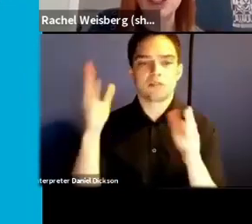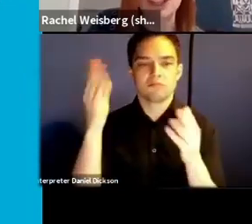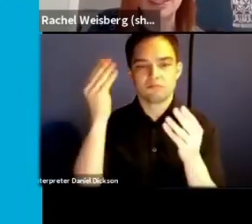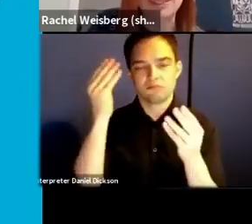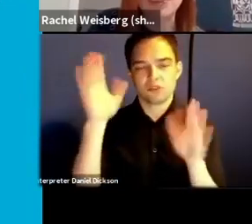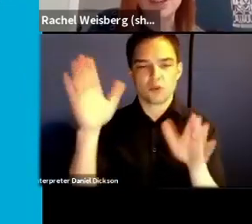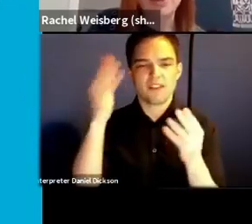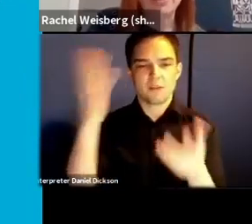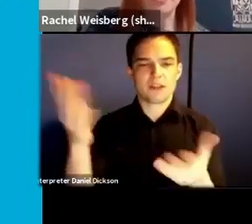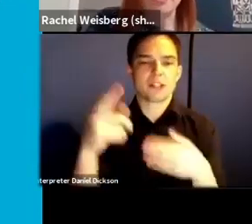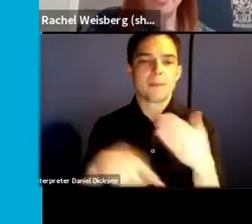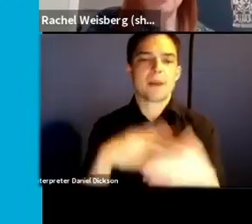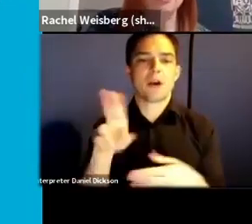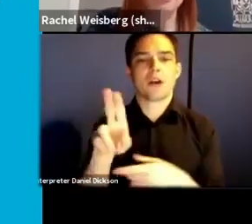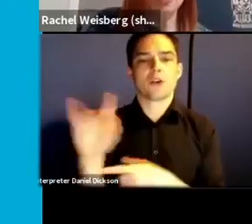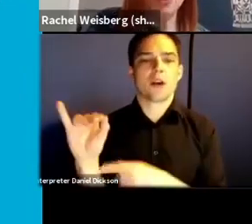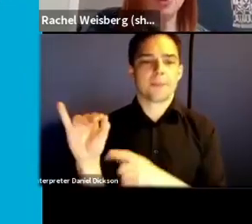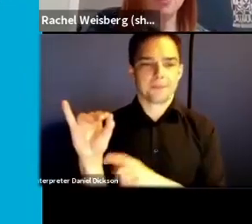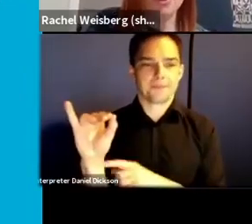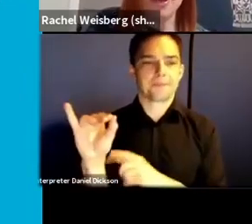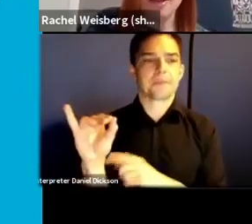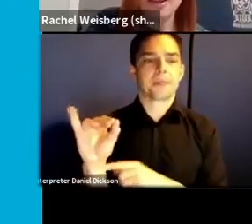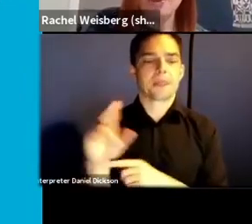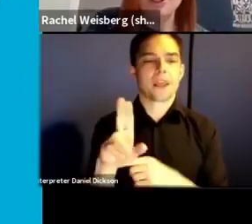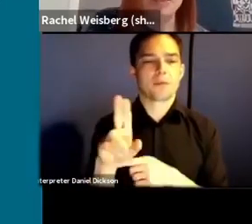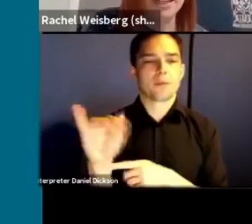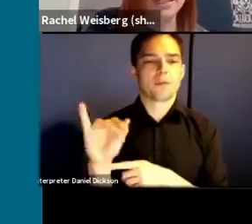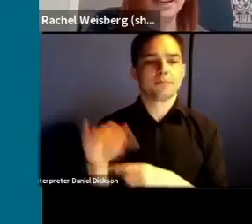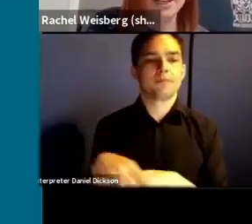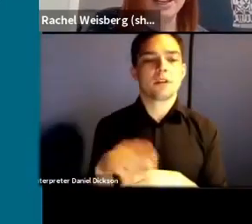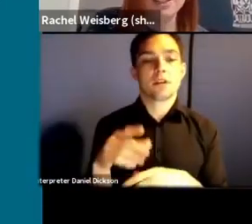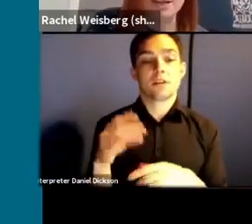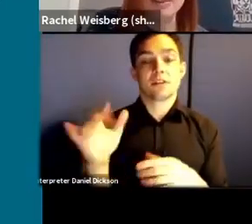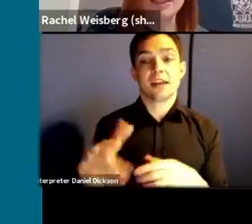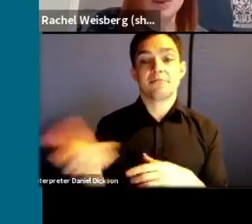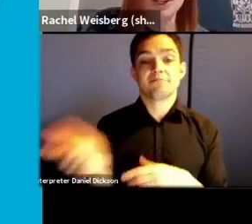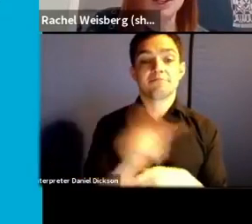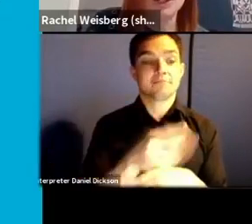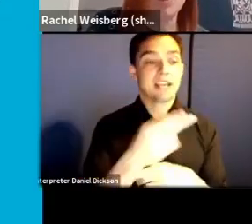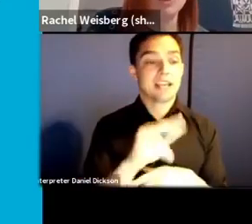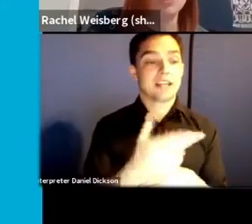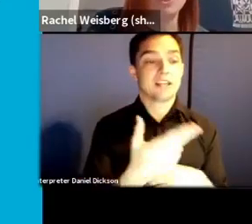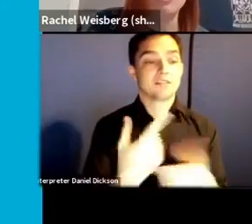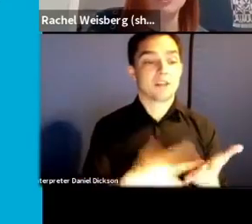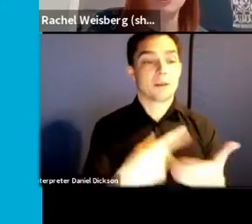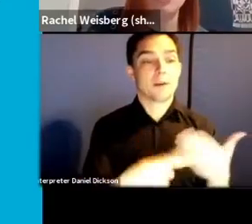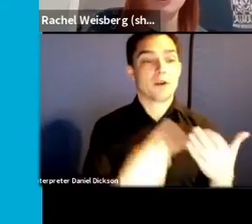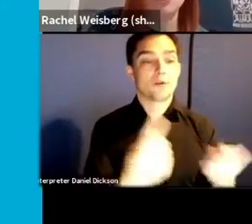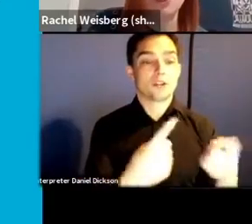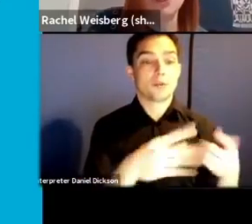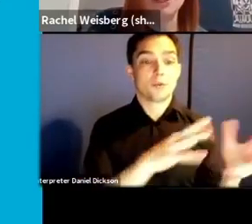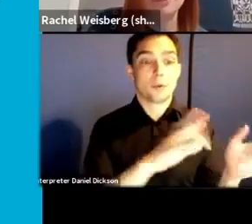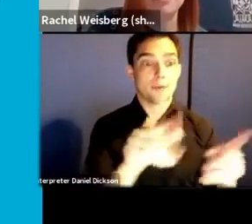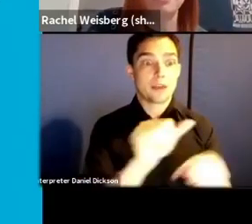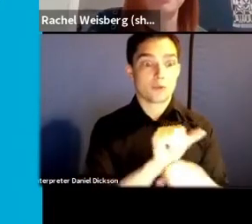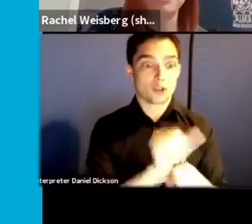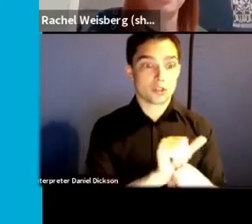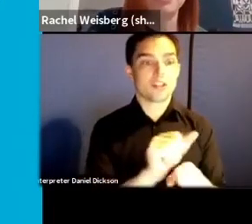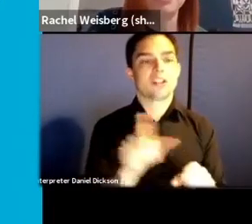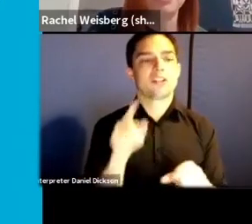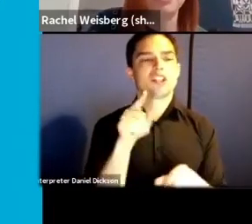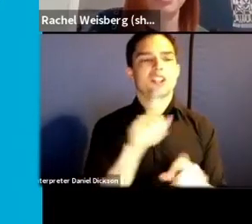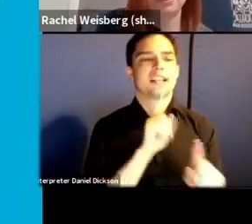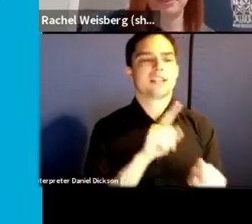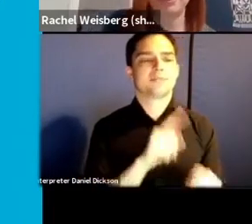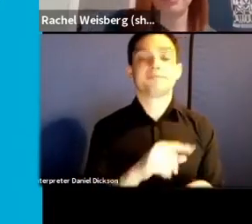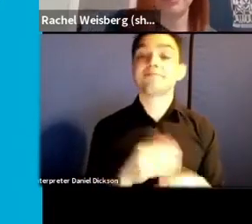unemployment insurance. So with that, I will turn it back to Hannah to talk about some questions of once we are returned to work.